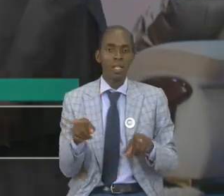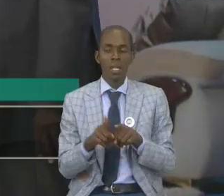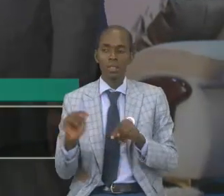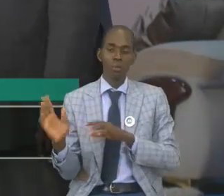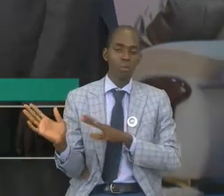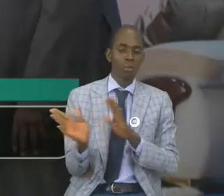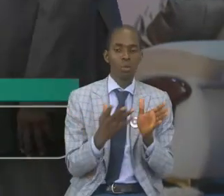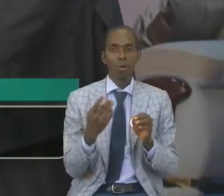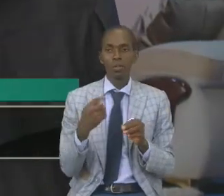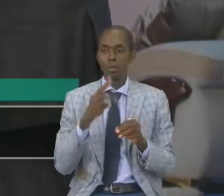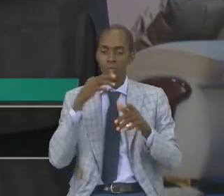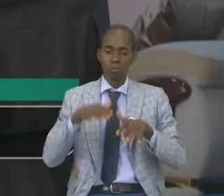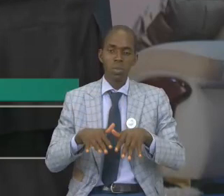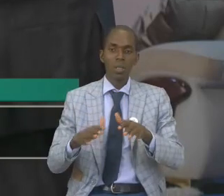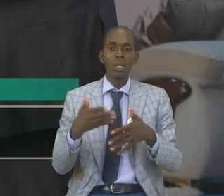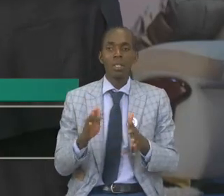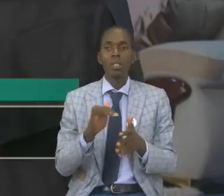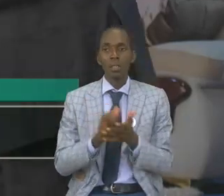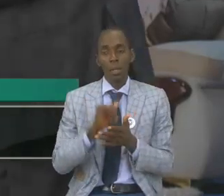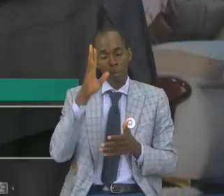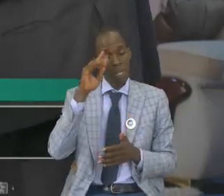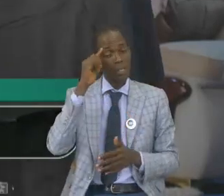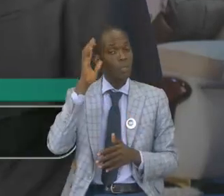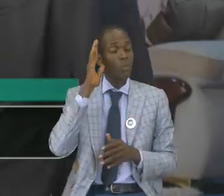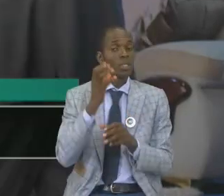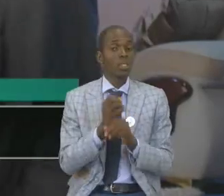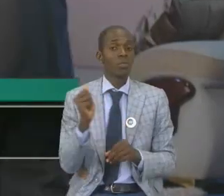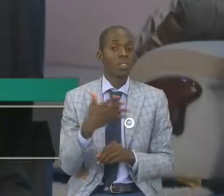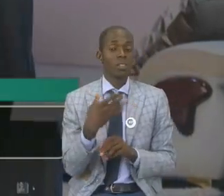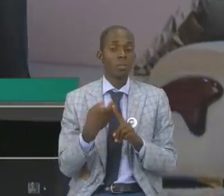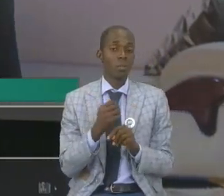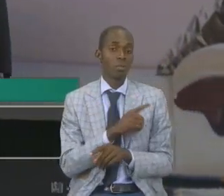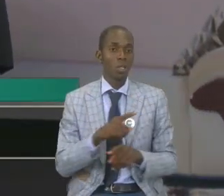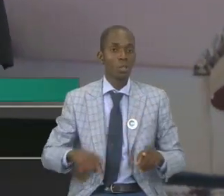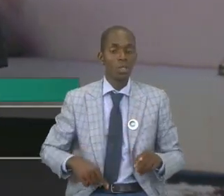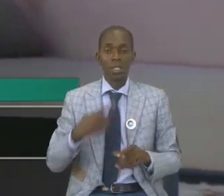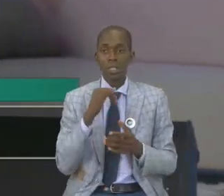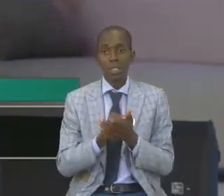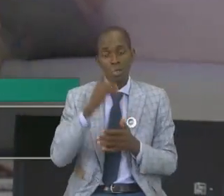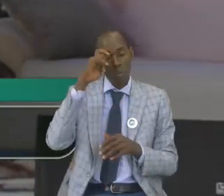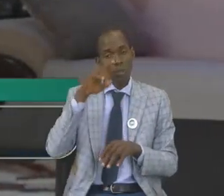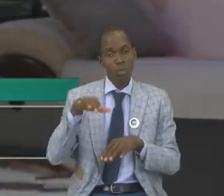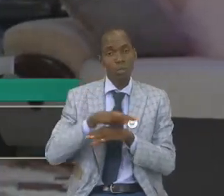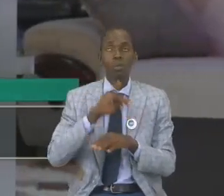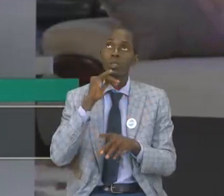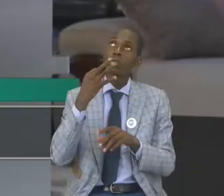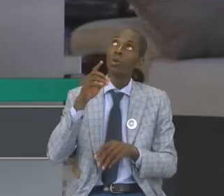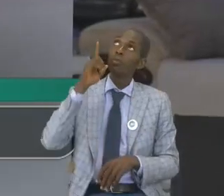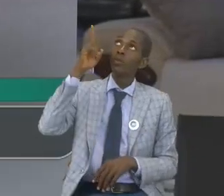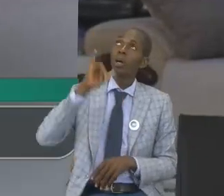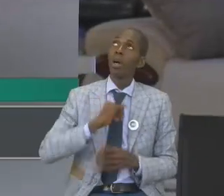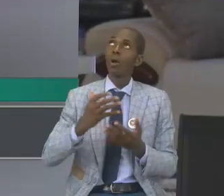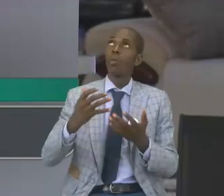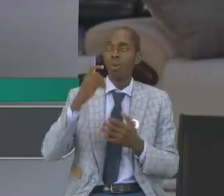fro. Let not that man think he shall receive anything from the Lord. He said, wisdom is of you, God, and I want wisdom. And